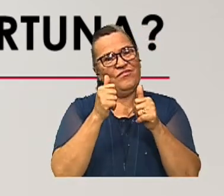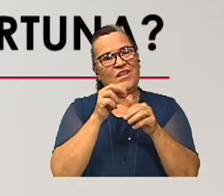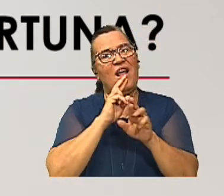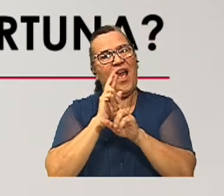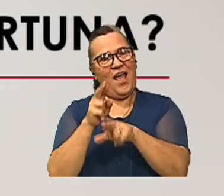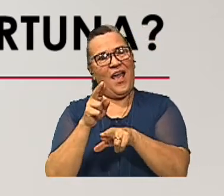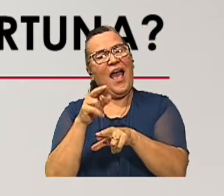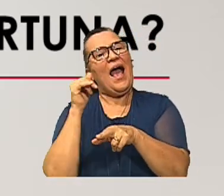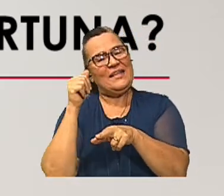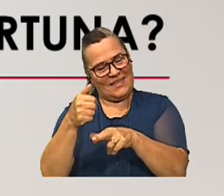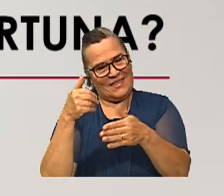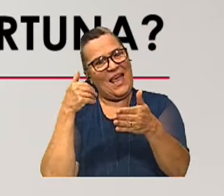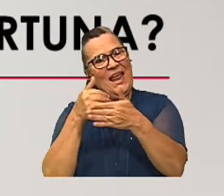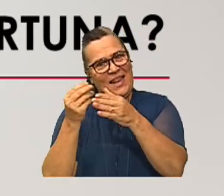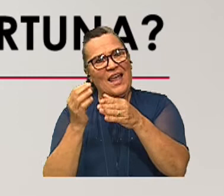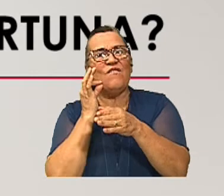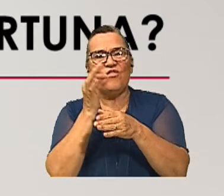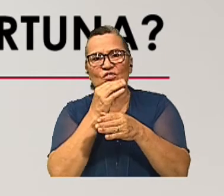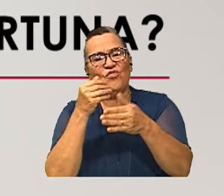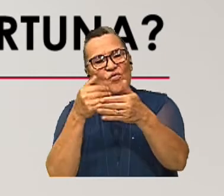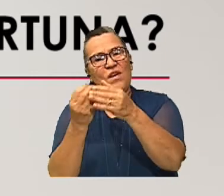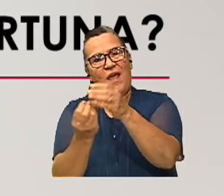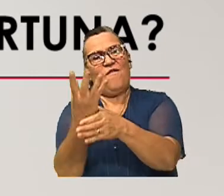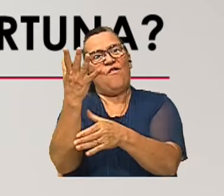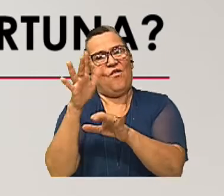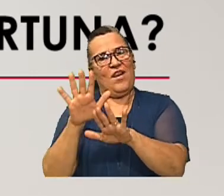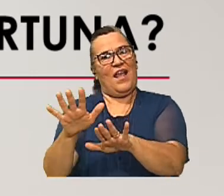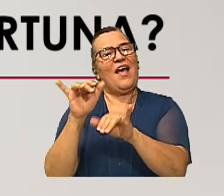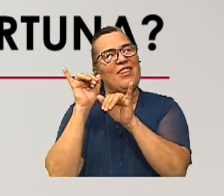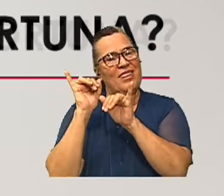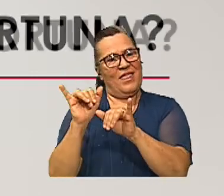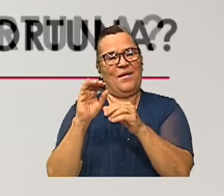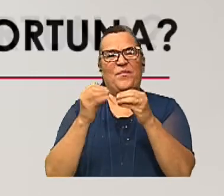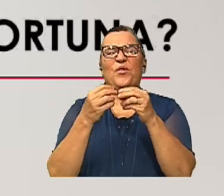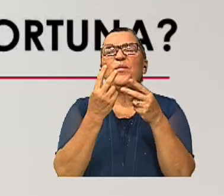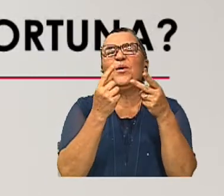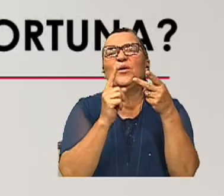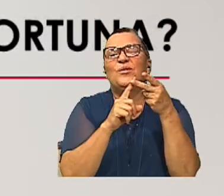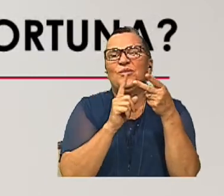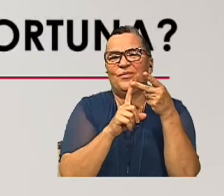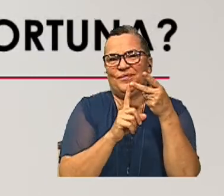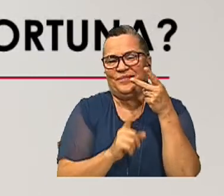is a volcano near La Fortuna. Let's see question number 2.